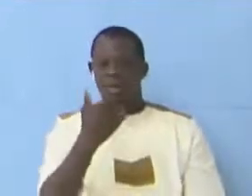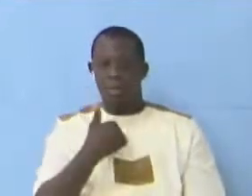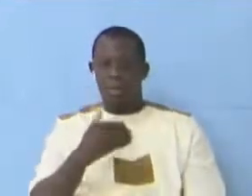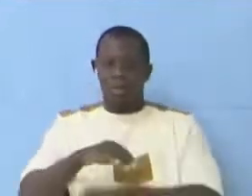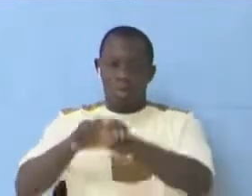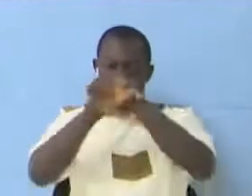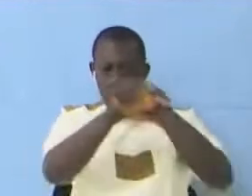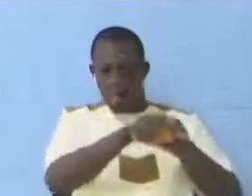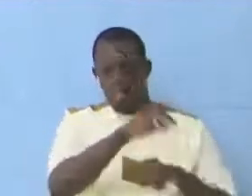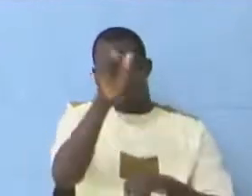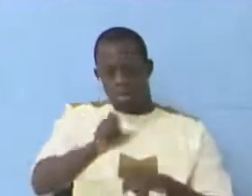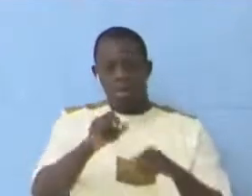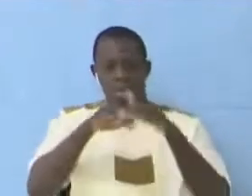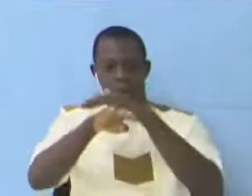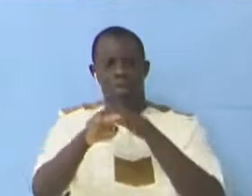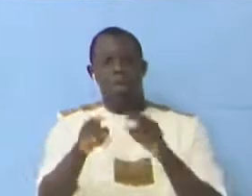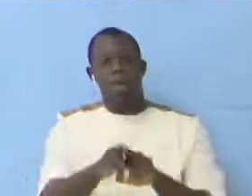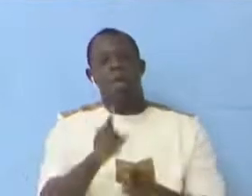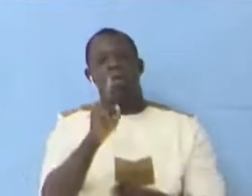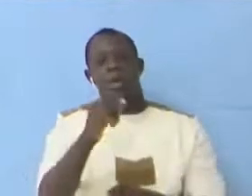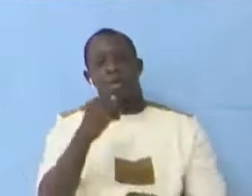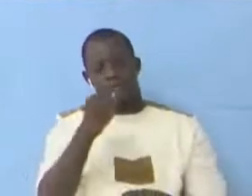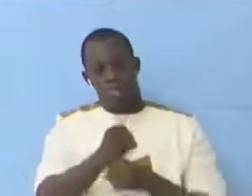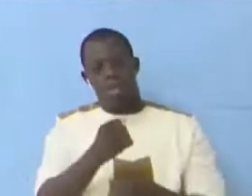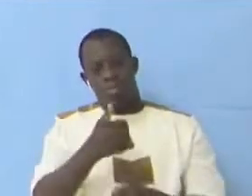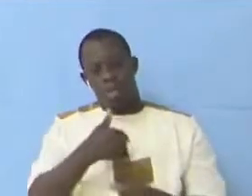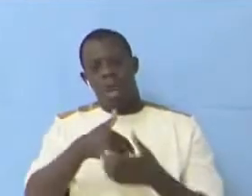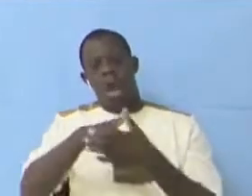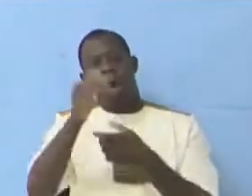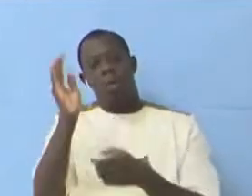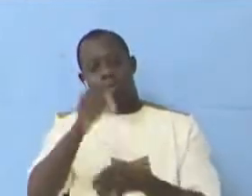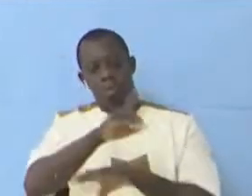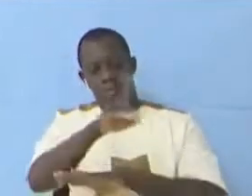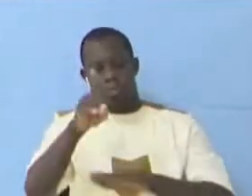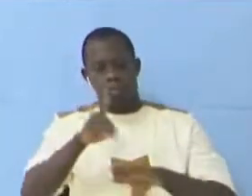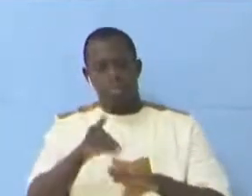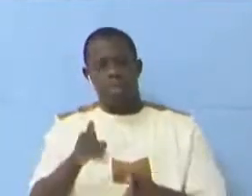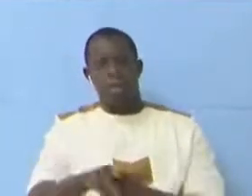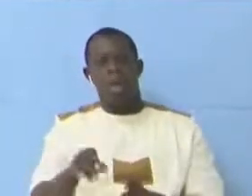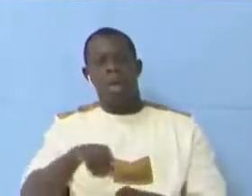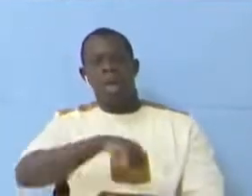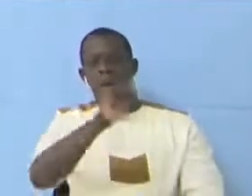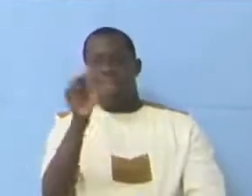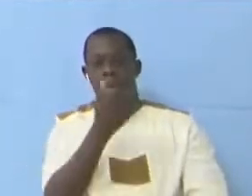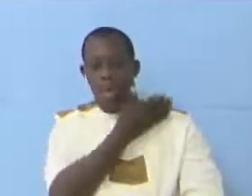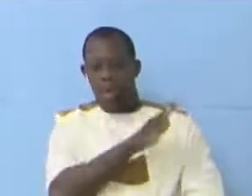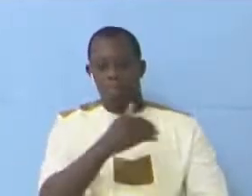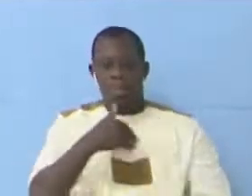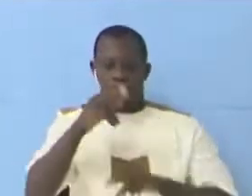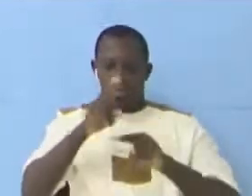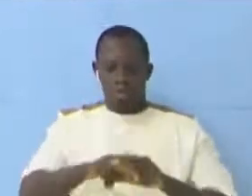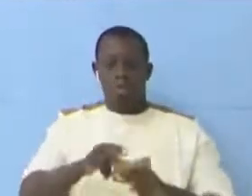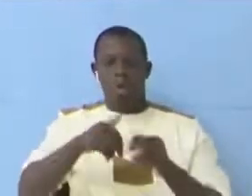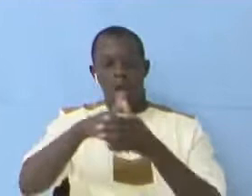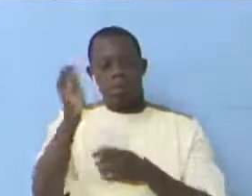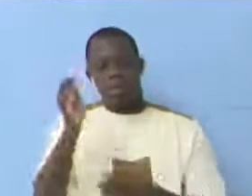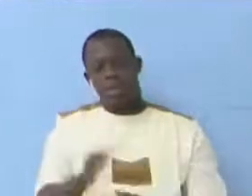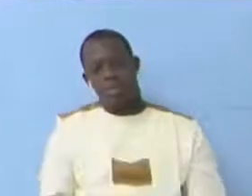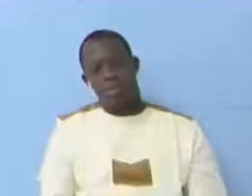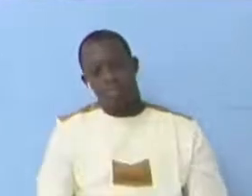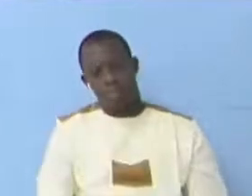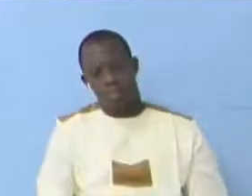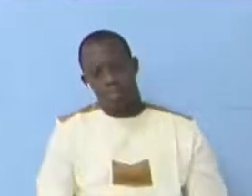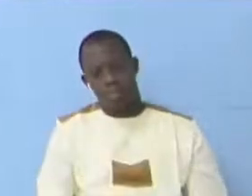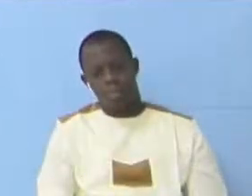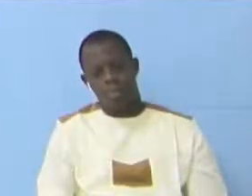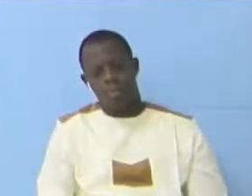wax ne yéen a ma wax ne ma indi ko. But I was taken outside waaye ci lañ ma génne ci biti. and allowed to sit outside. ci lañ ma wax ne ma dem ci